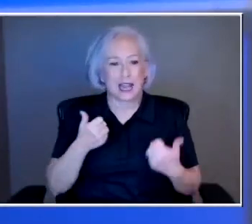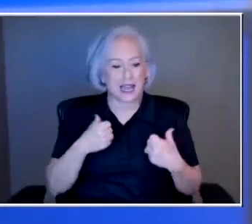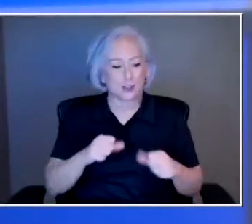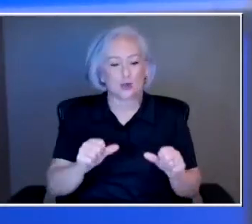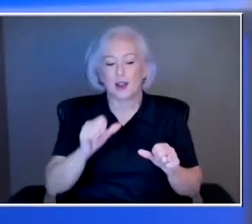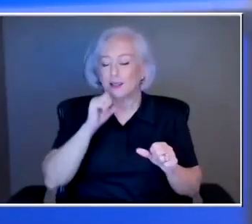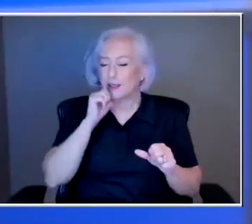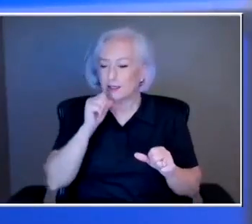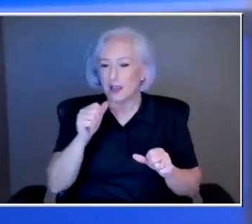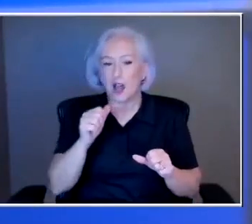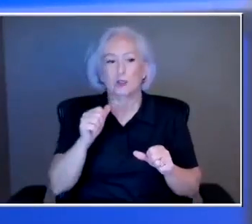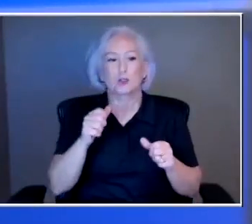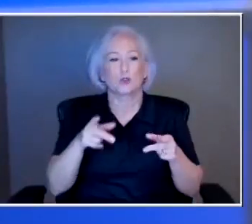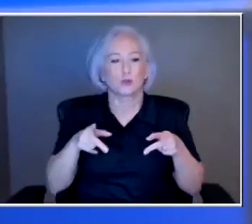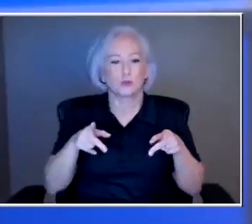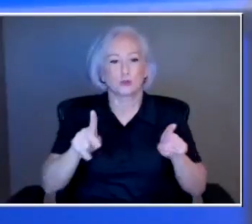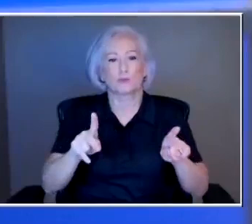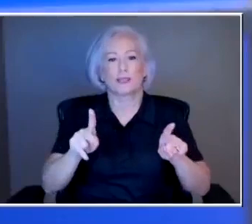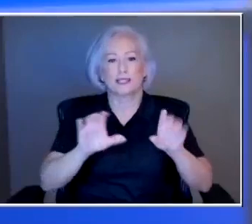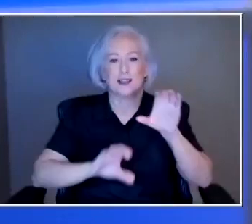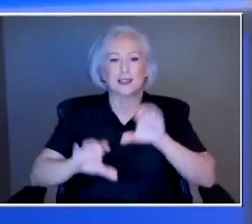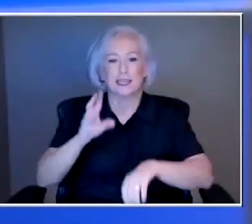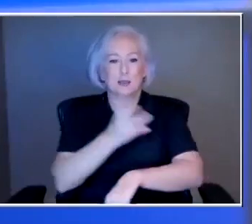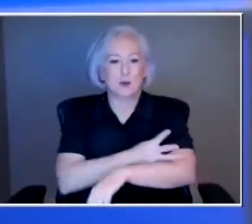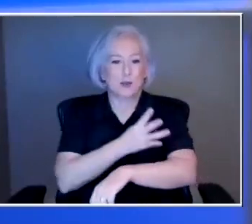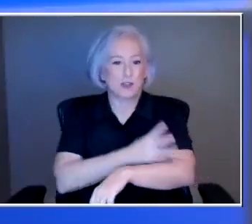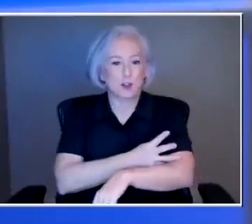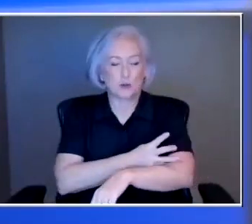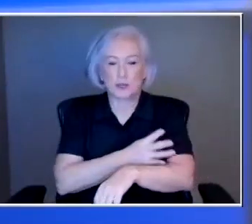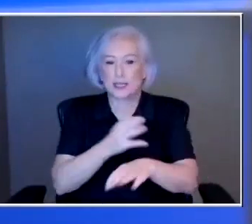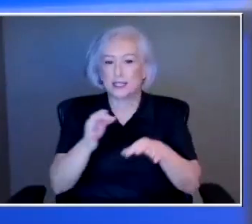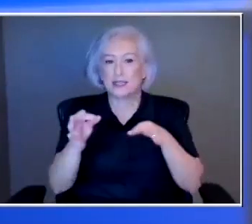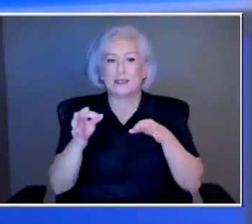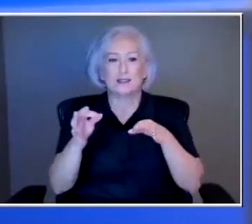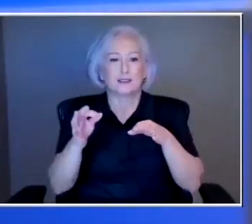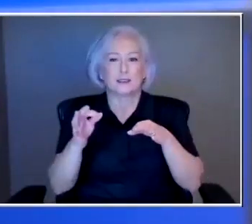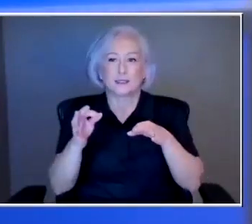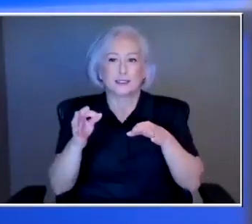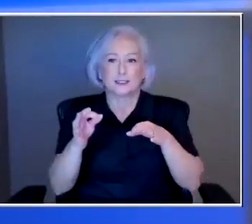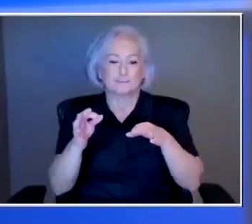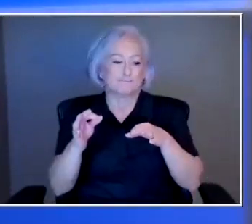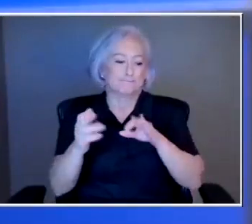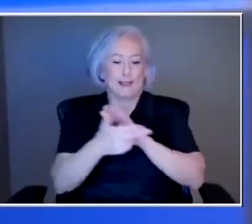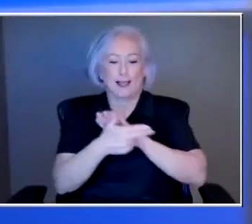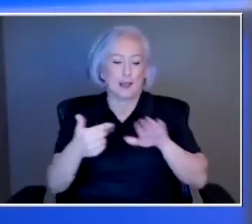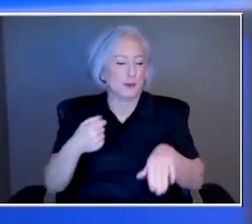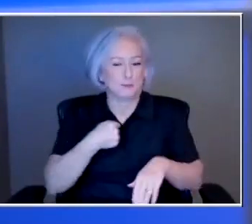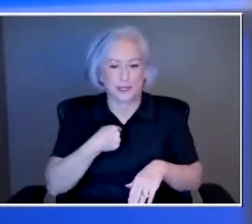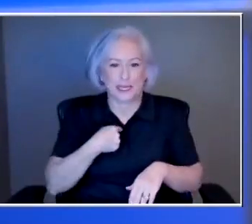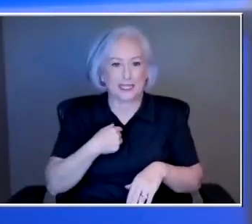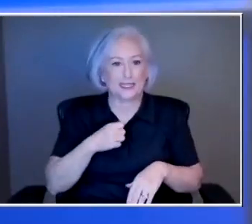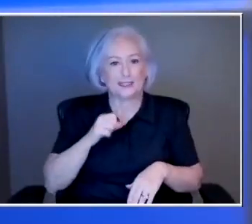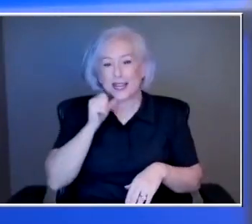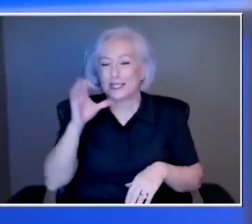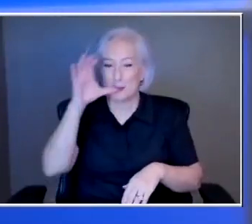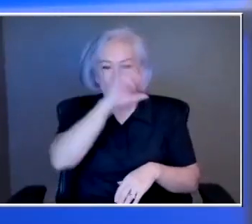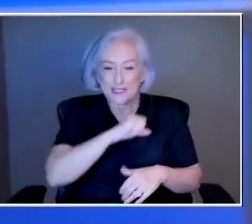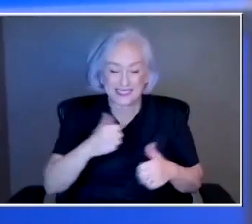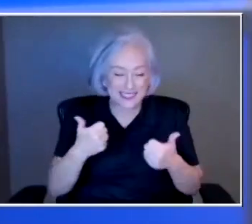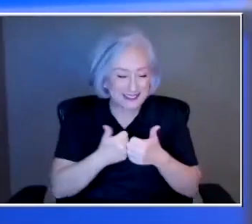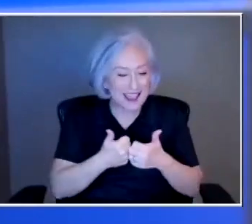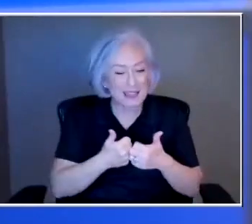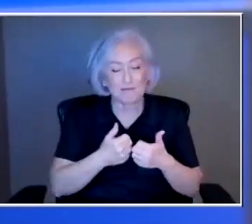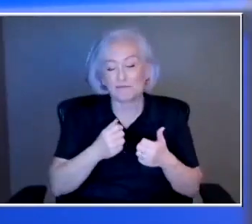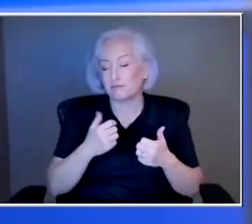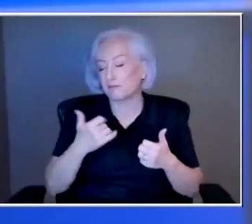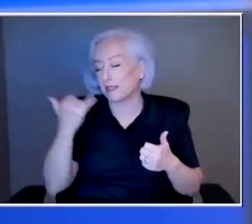And if they had a 9 o'clock game and I was tired, I went to their game. I didn't miss a game. I didn't miss a coaching aspect. I